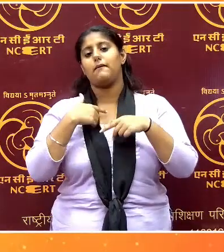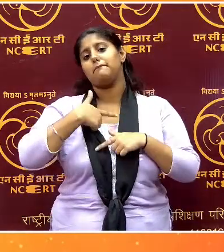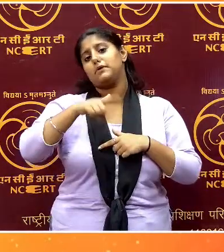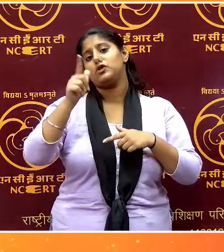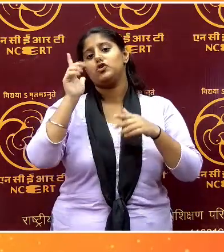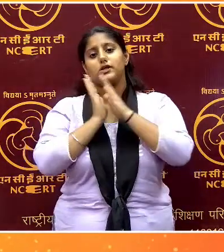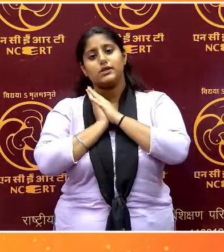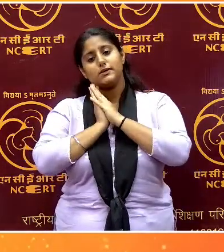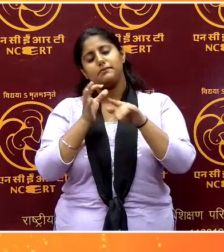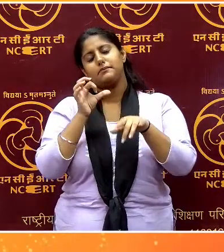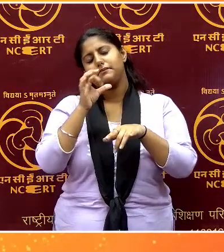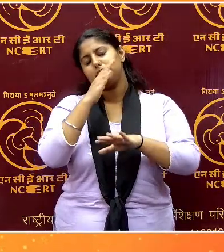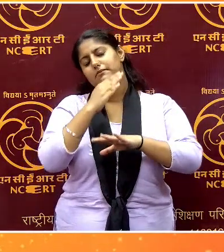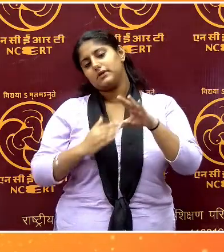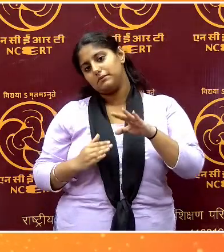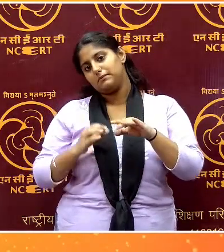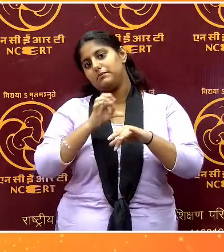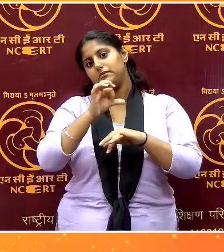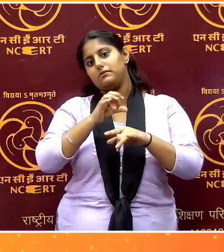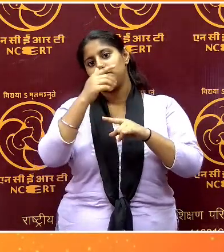9 hours each night?